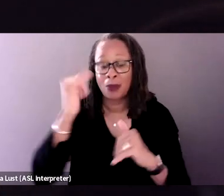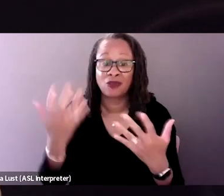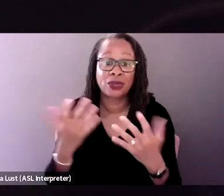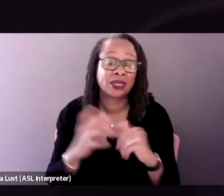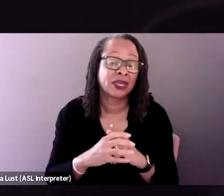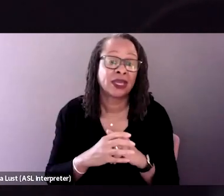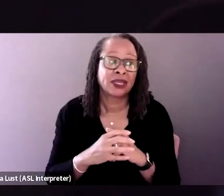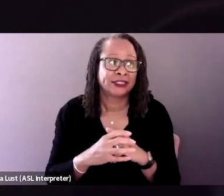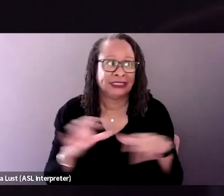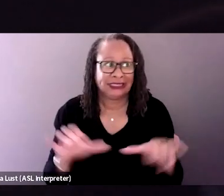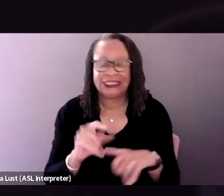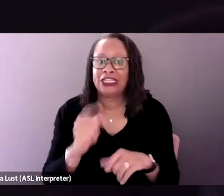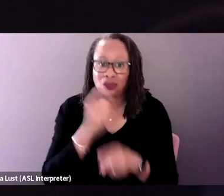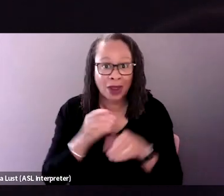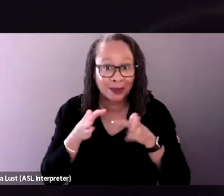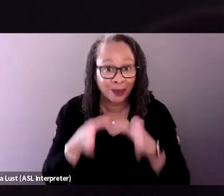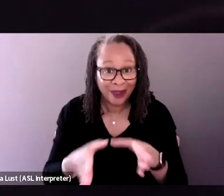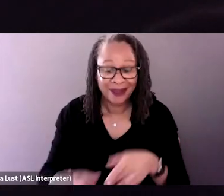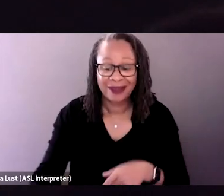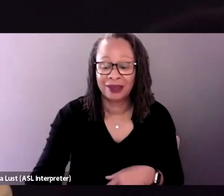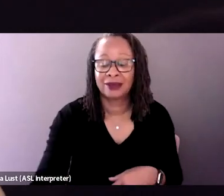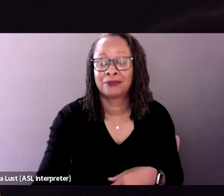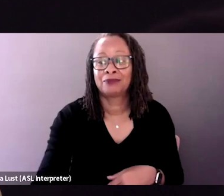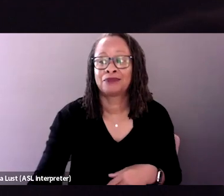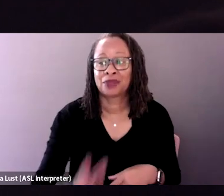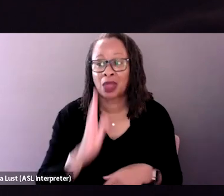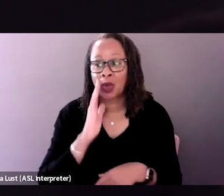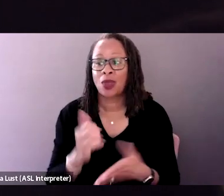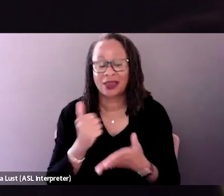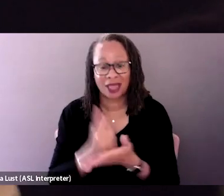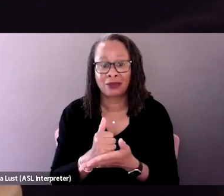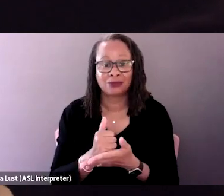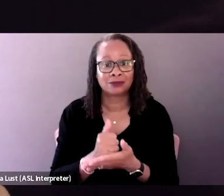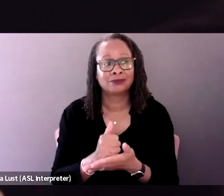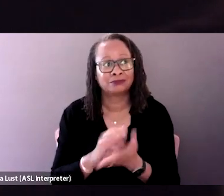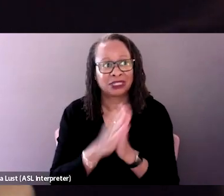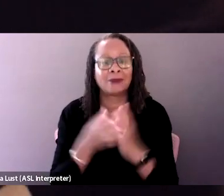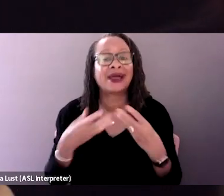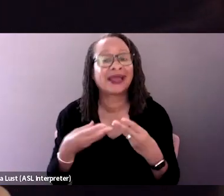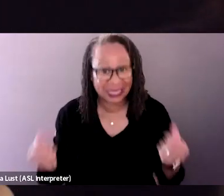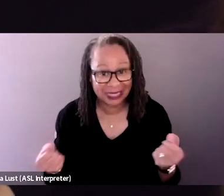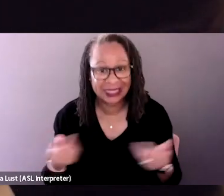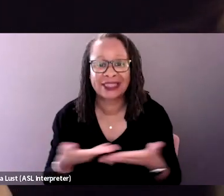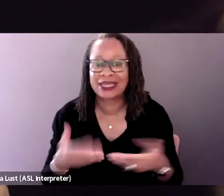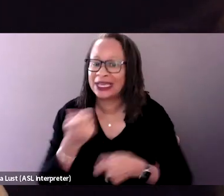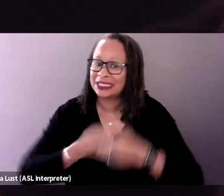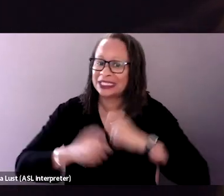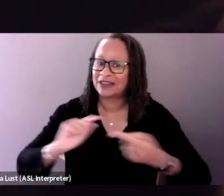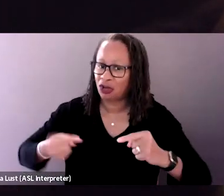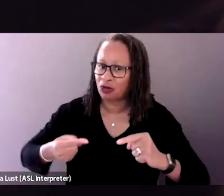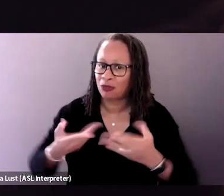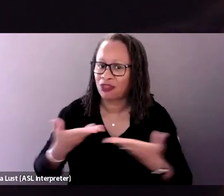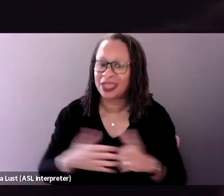right way, that it would ultimately be a healing thing rather than a harmful thing, which is what I very much